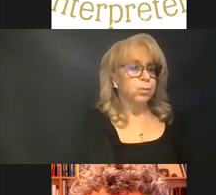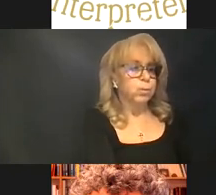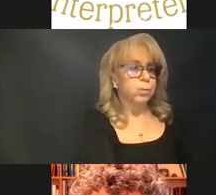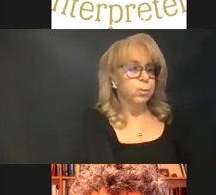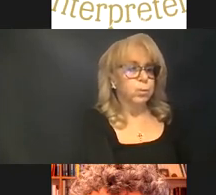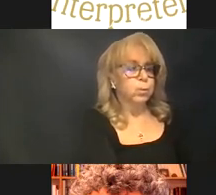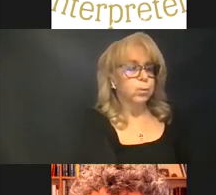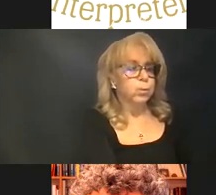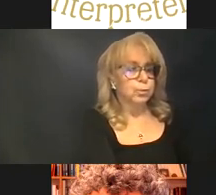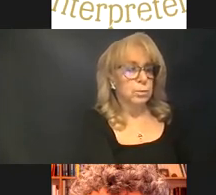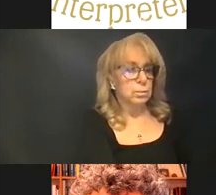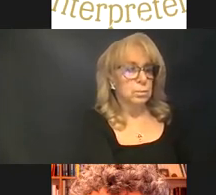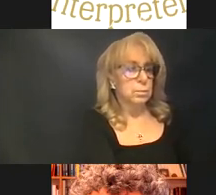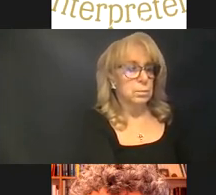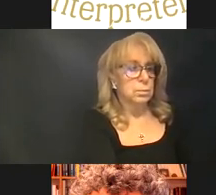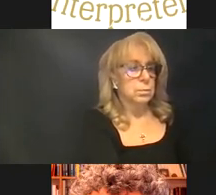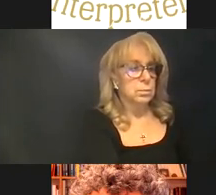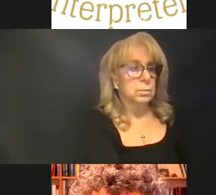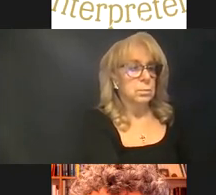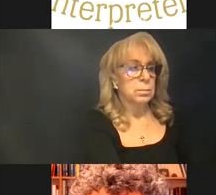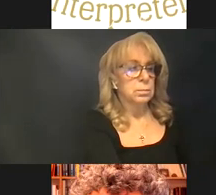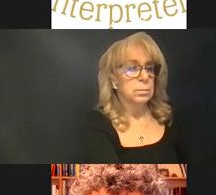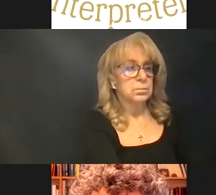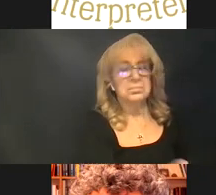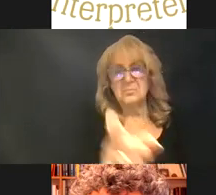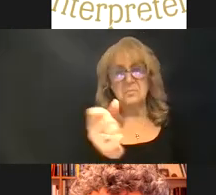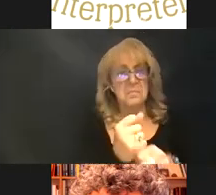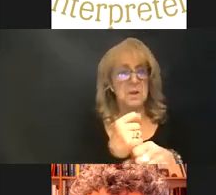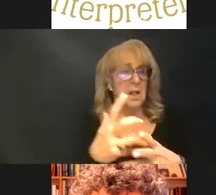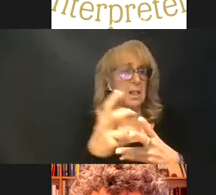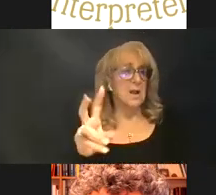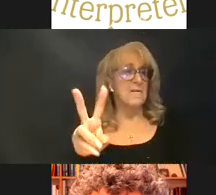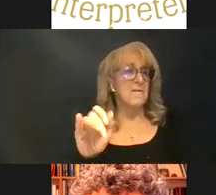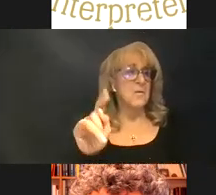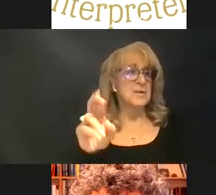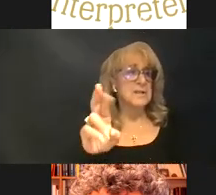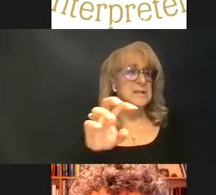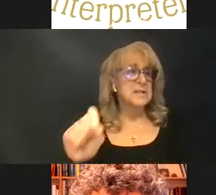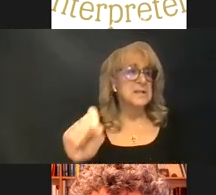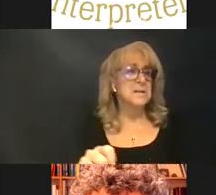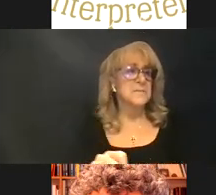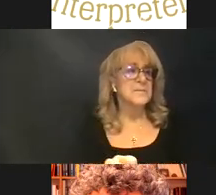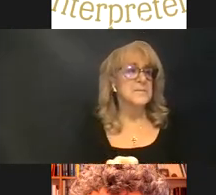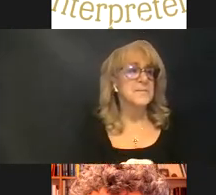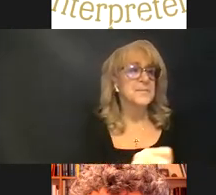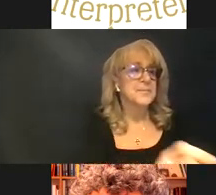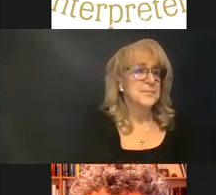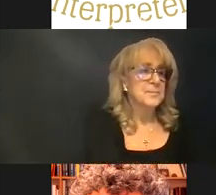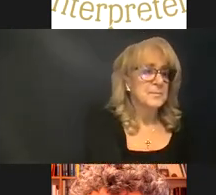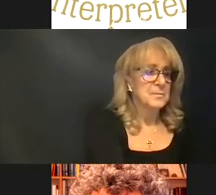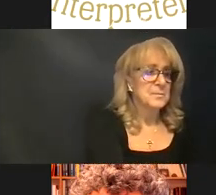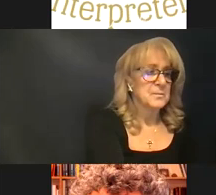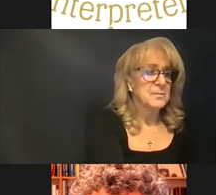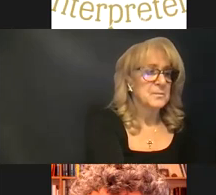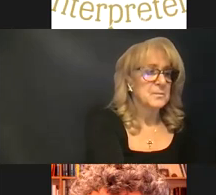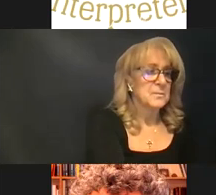Now you can make lots of vortices and look at them in your kitchen. So what you can do is you can take a cup of water and put